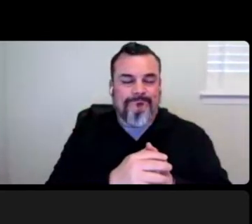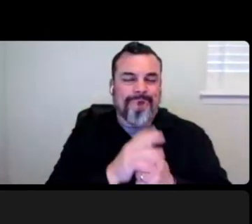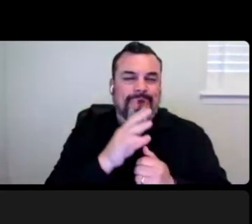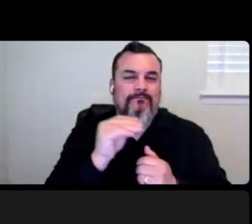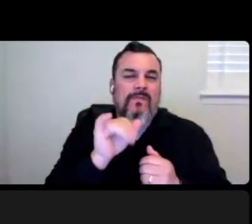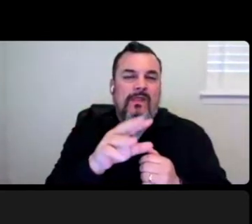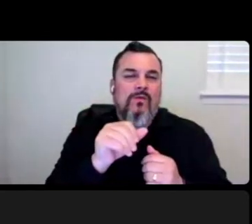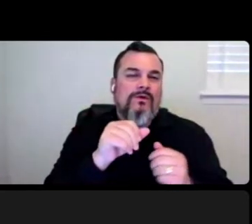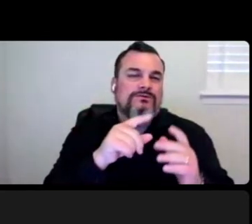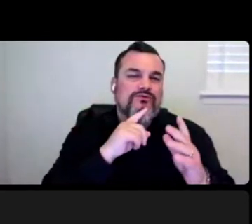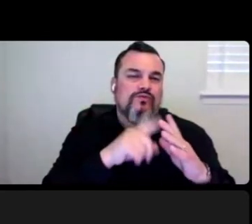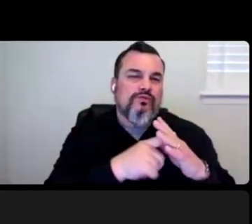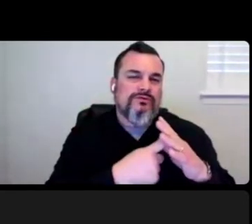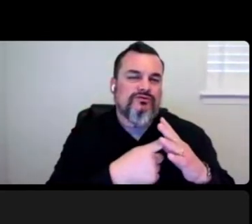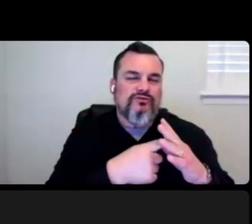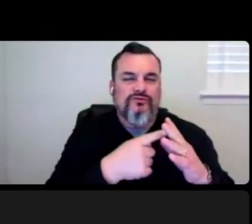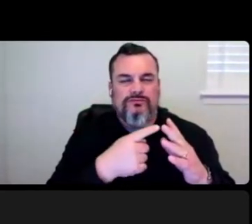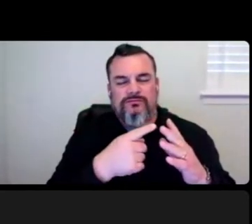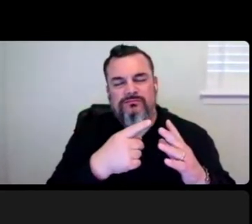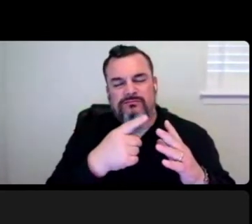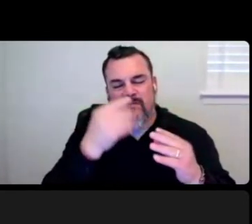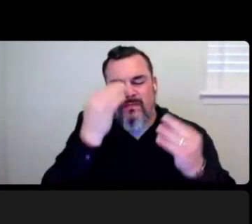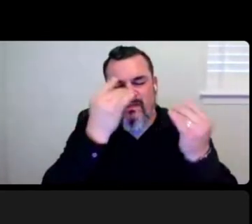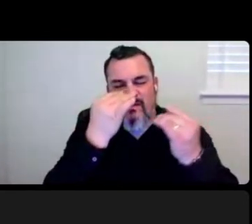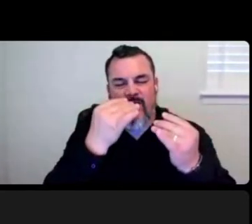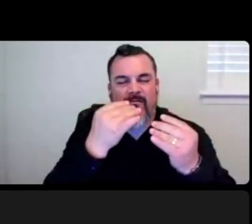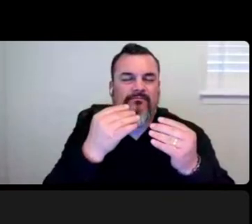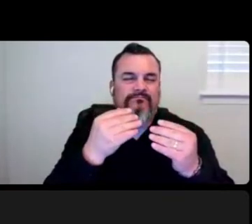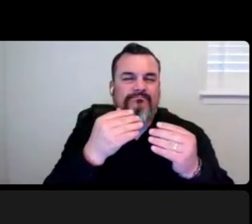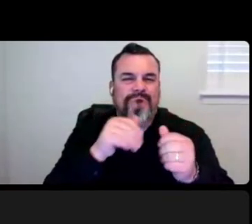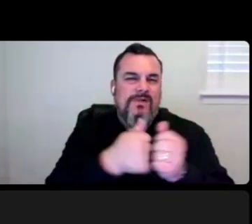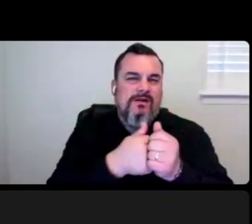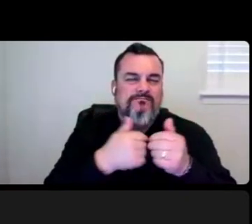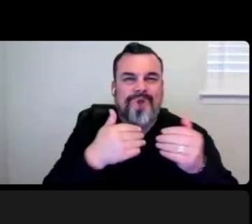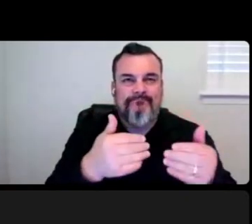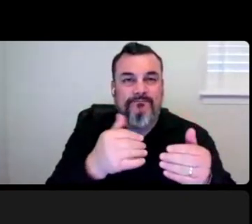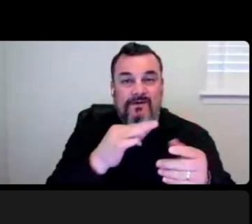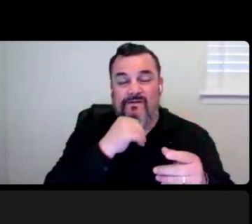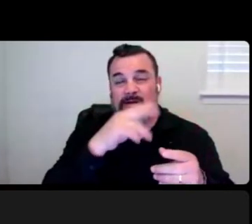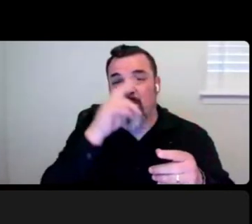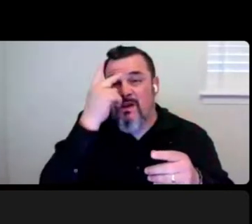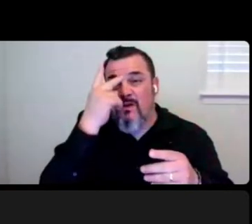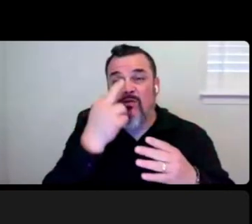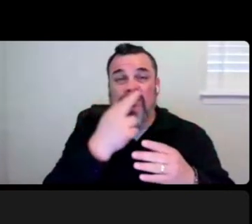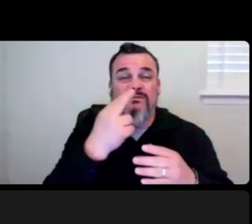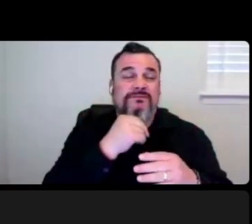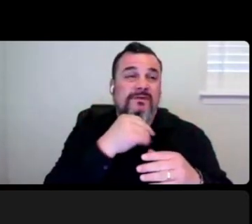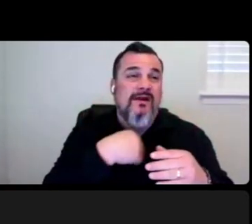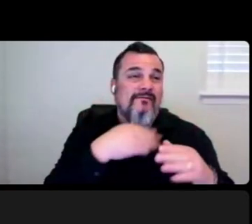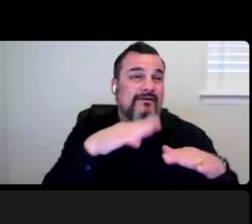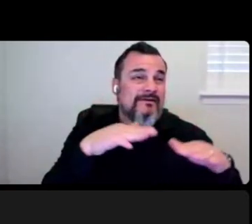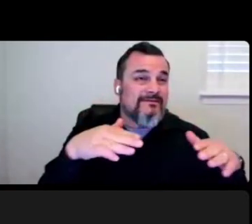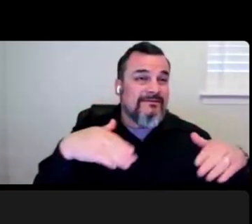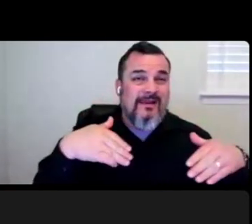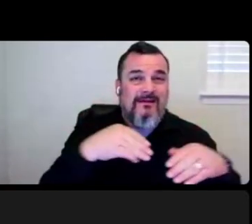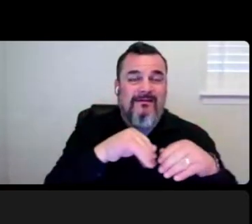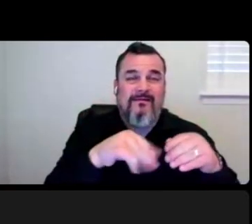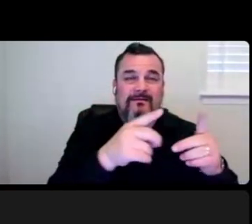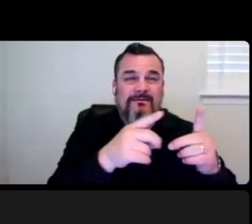was the original impetus and thought behind jumping in. And it was interesting because it wasn't for political reasons, didn't have kids yet in the